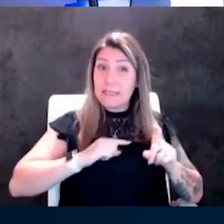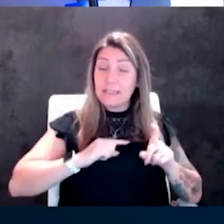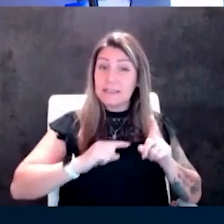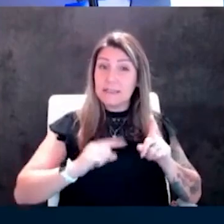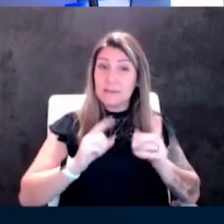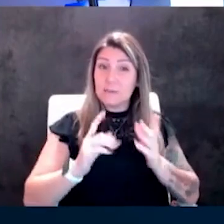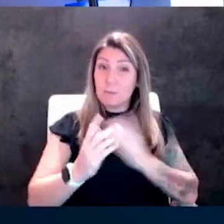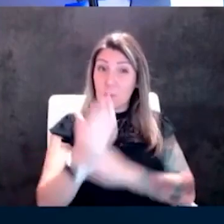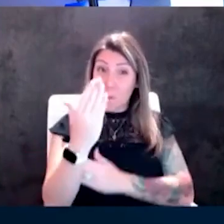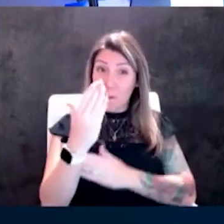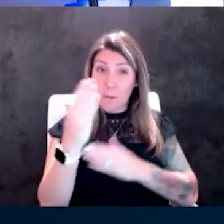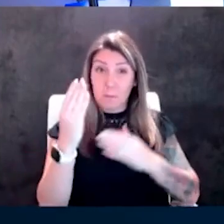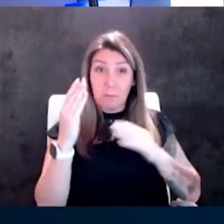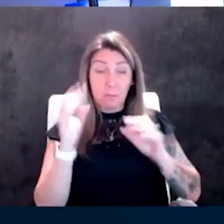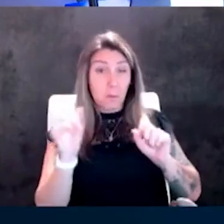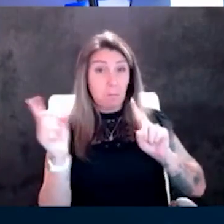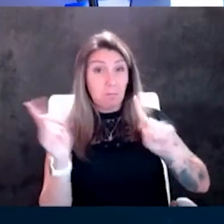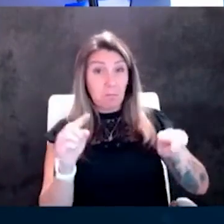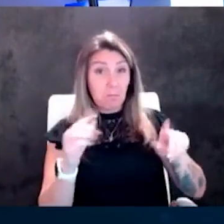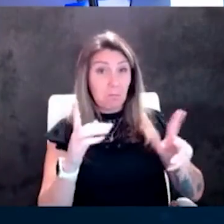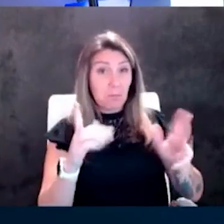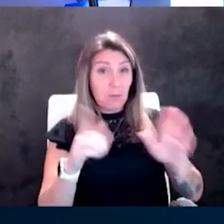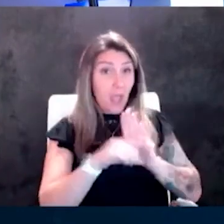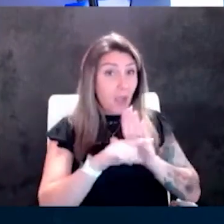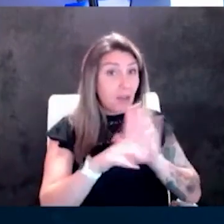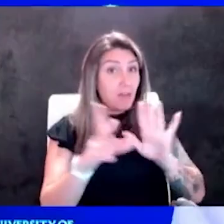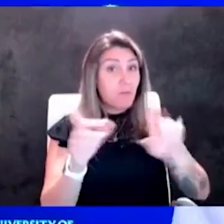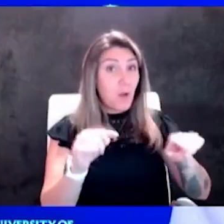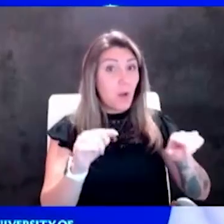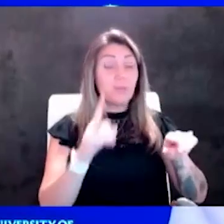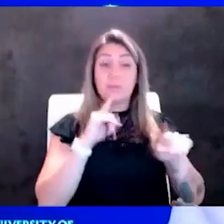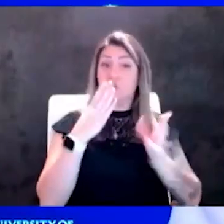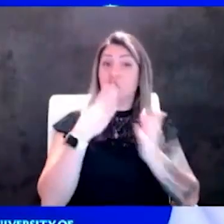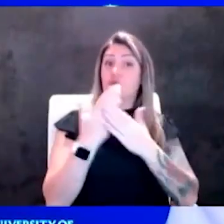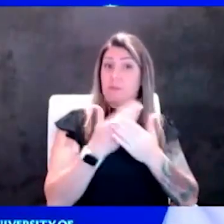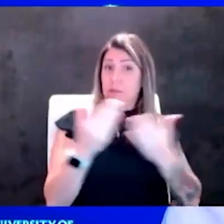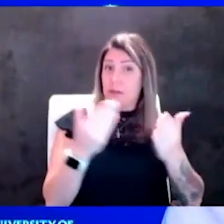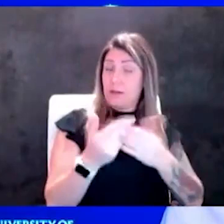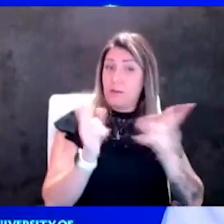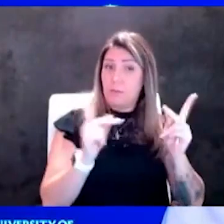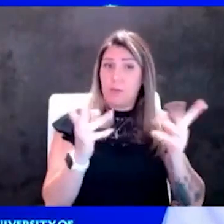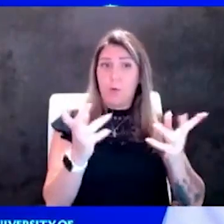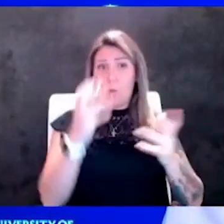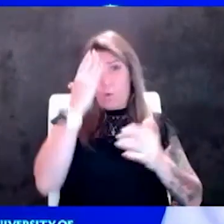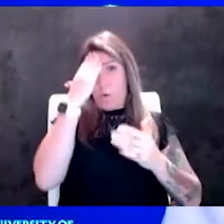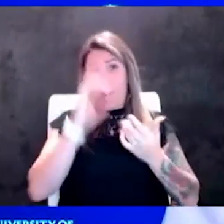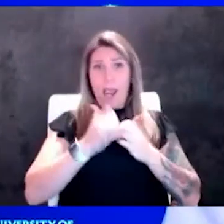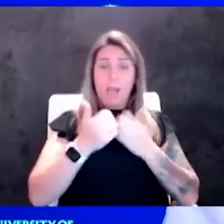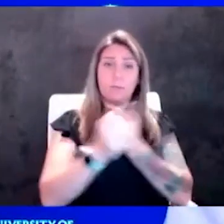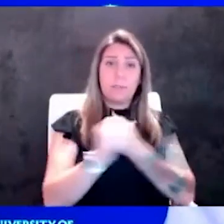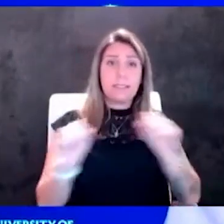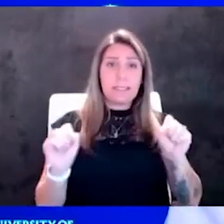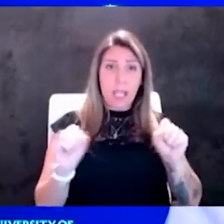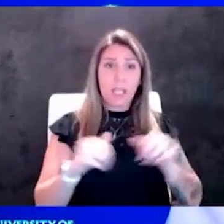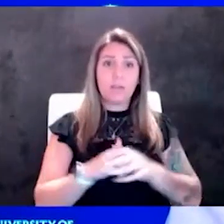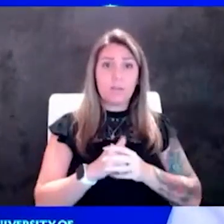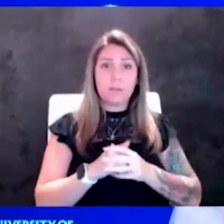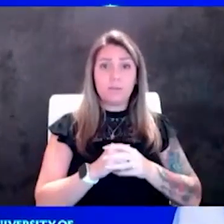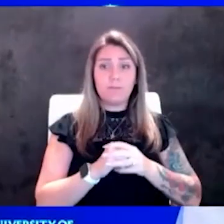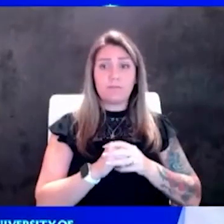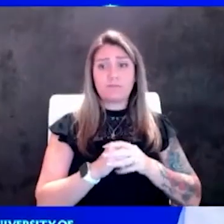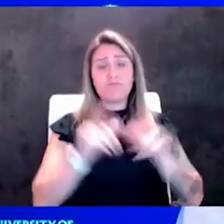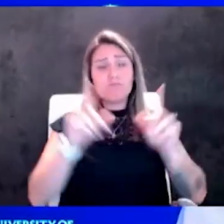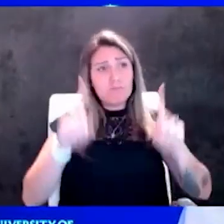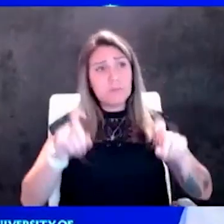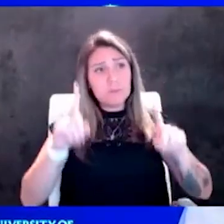go? That is another good thing too. People are wondering how to be safe. Yeah. Does testing help? I think